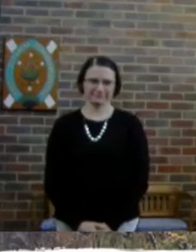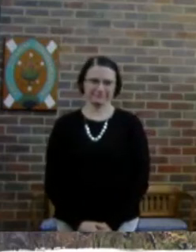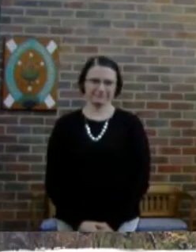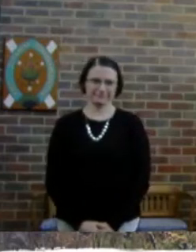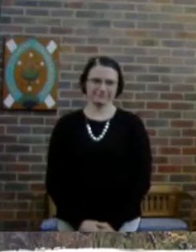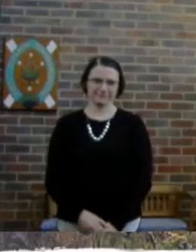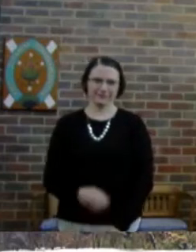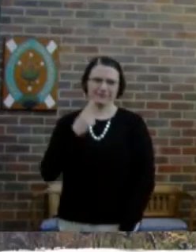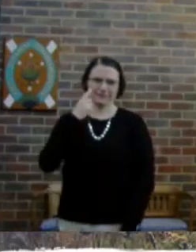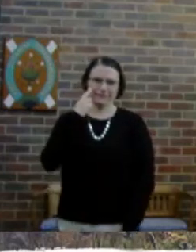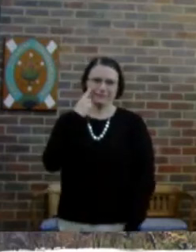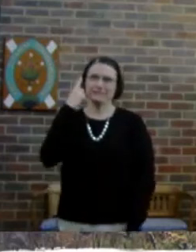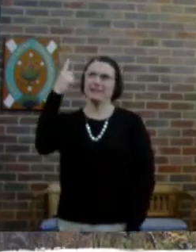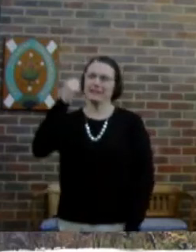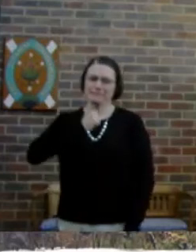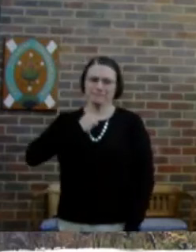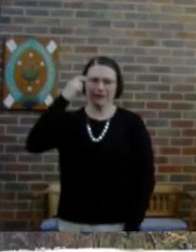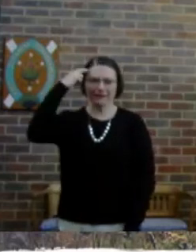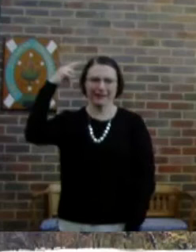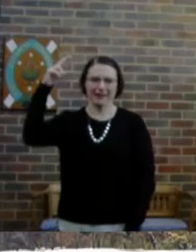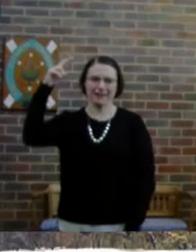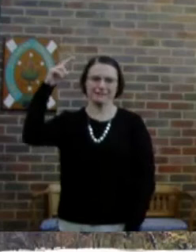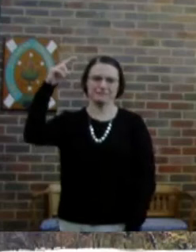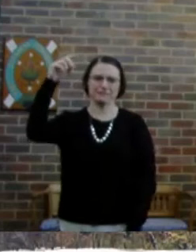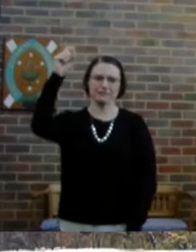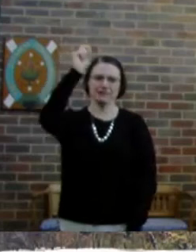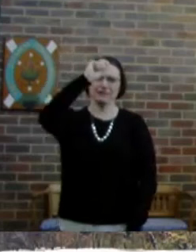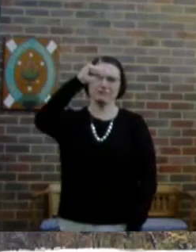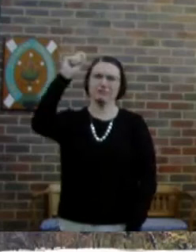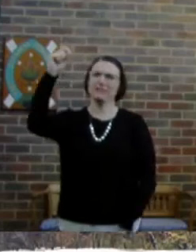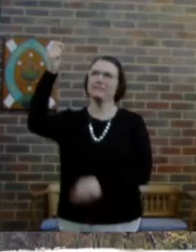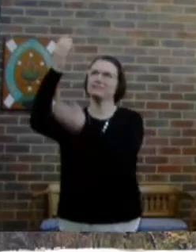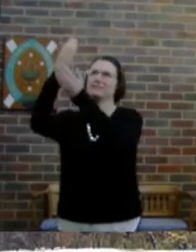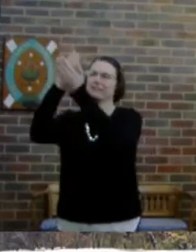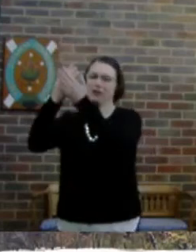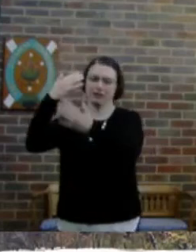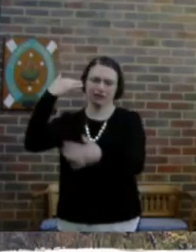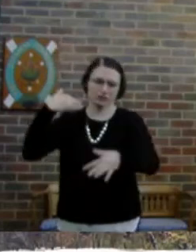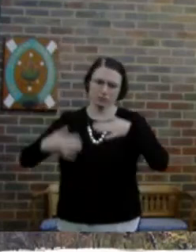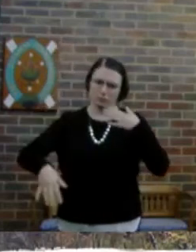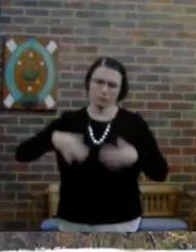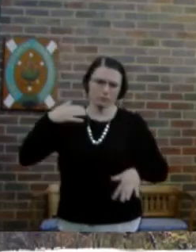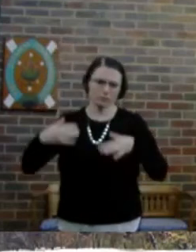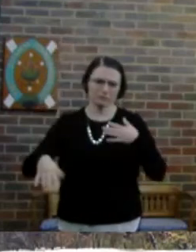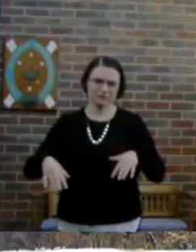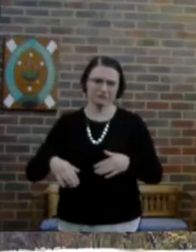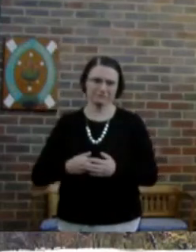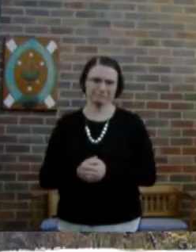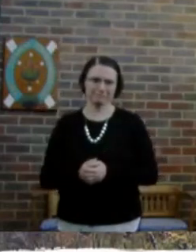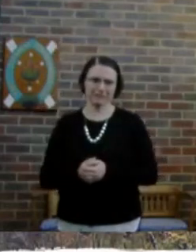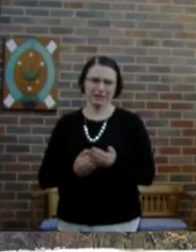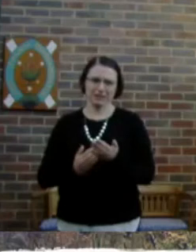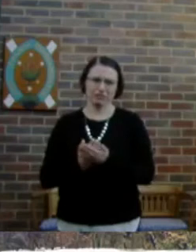To see my name Written in the wounds